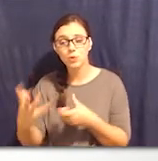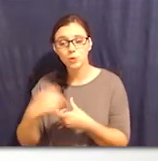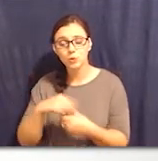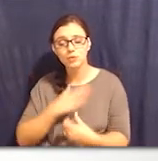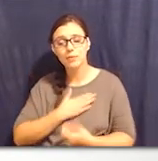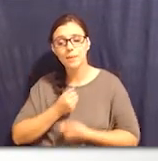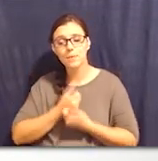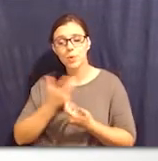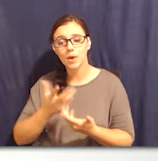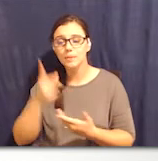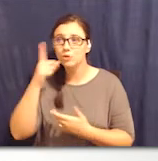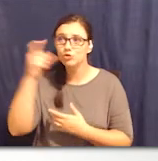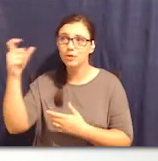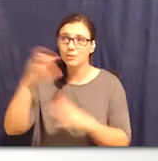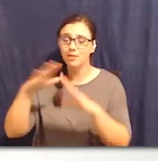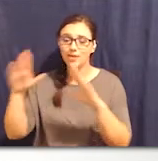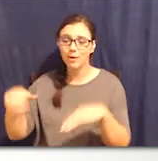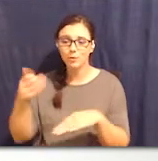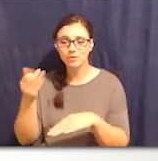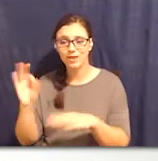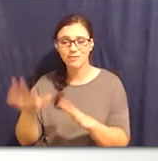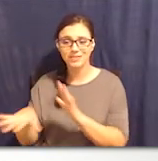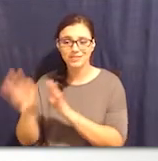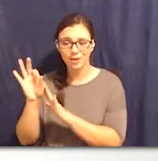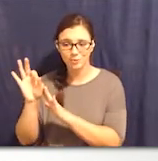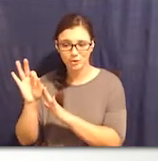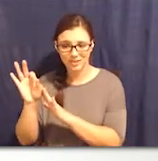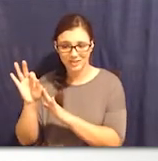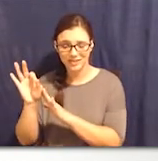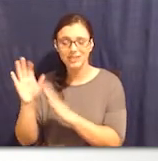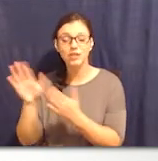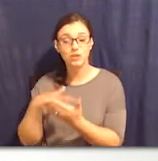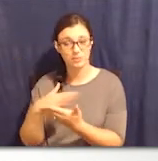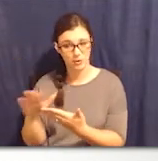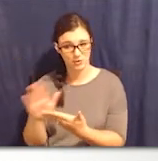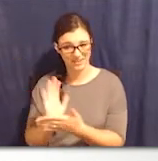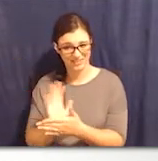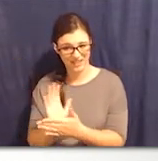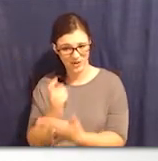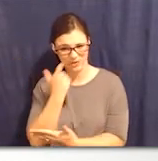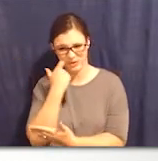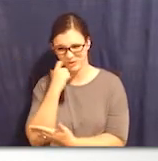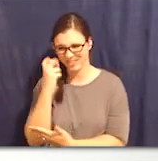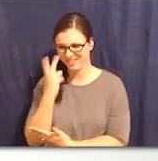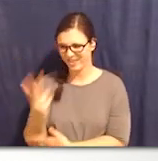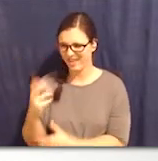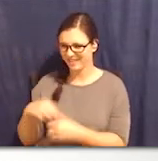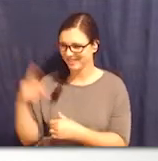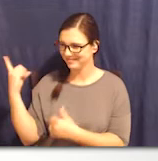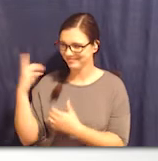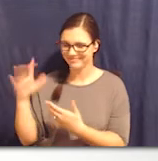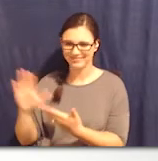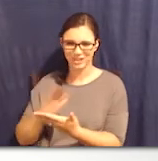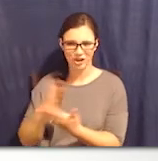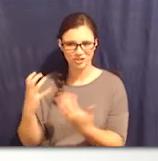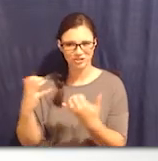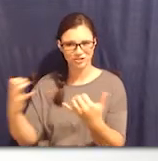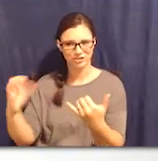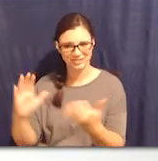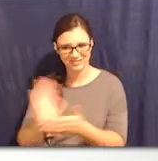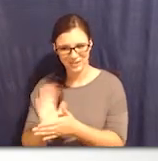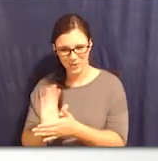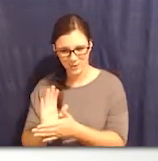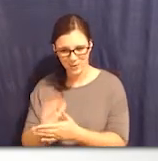And this book also includes my poem, My Dream of the House of Discovery, the music video of which you just saw